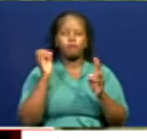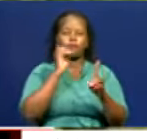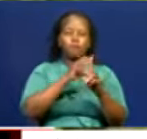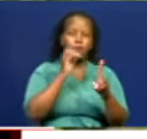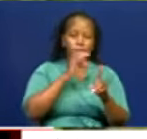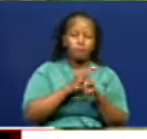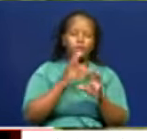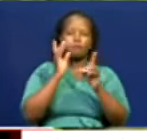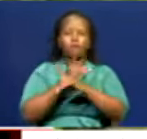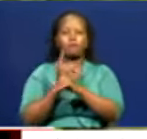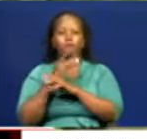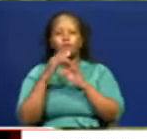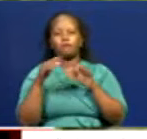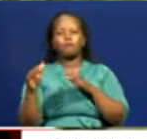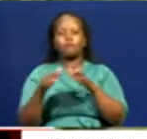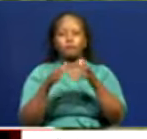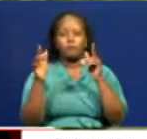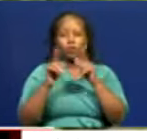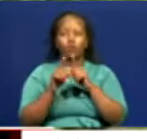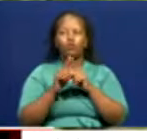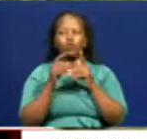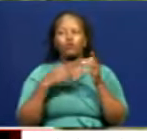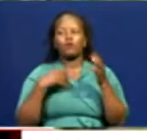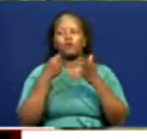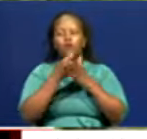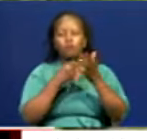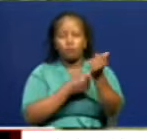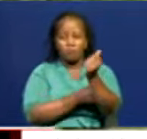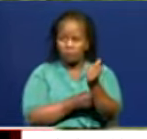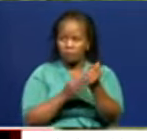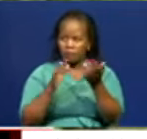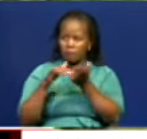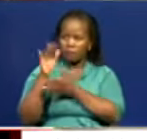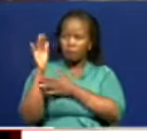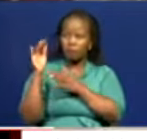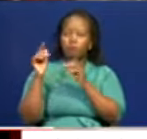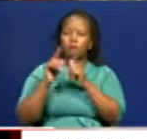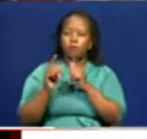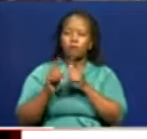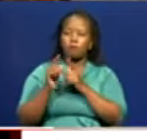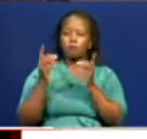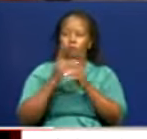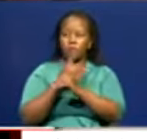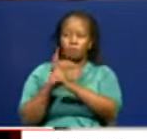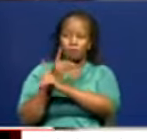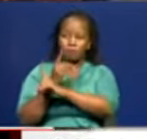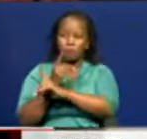different ways. We sponsor a lot of these young people as well to university.